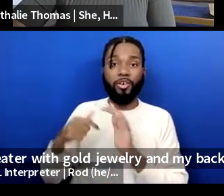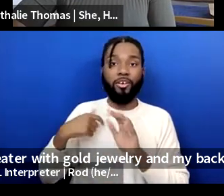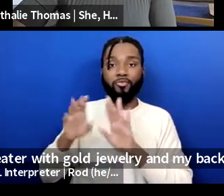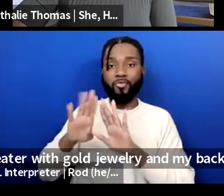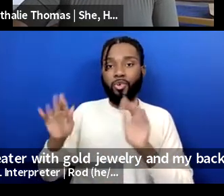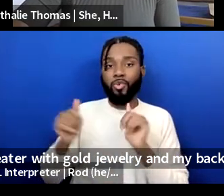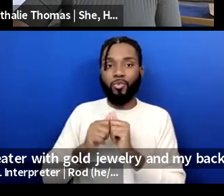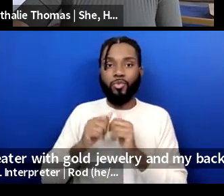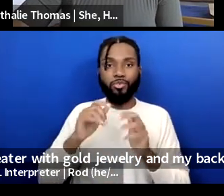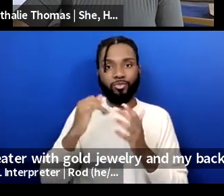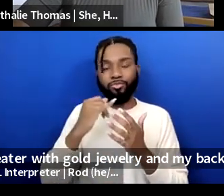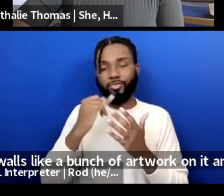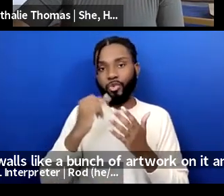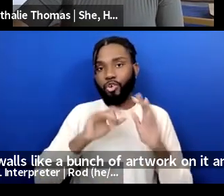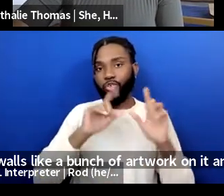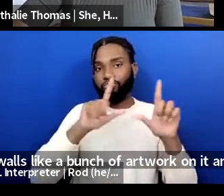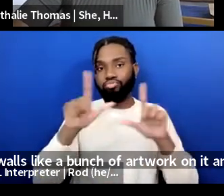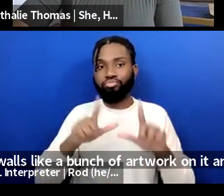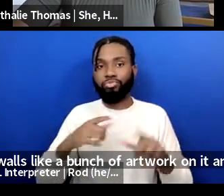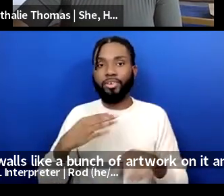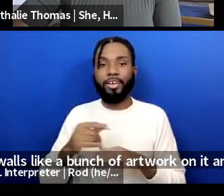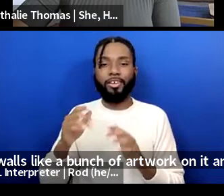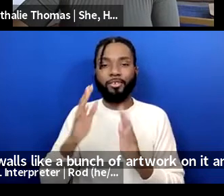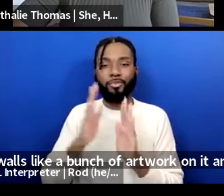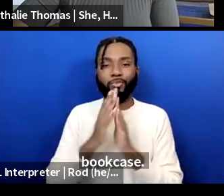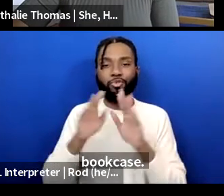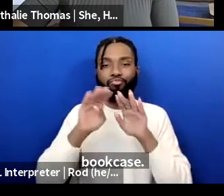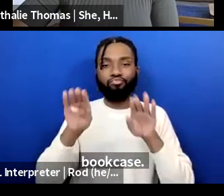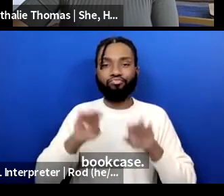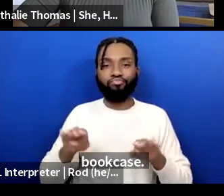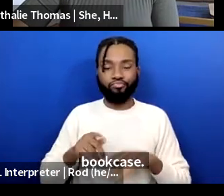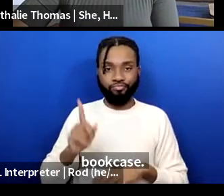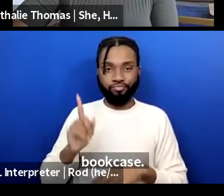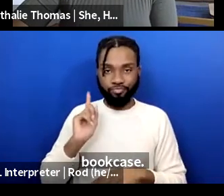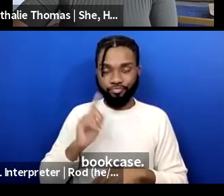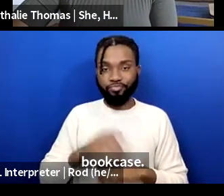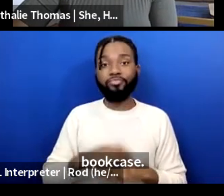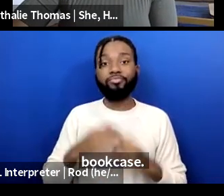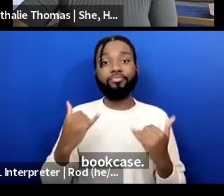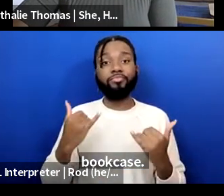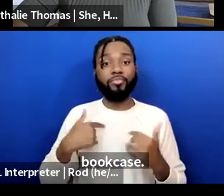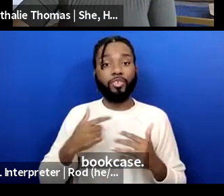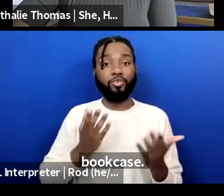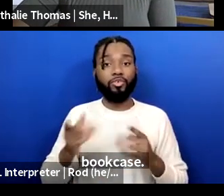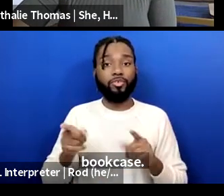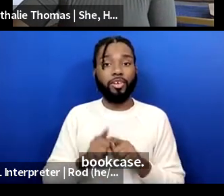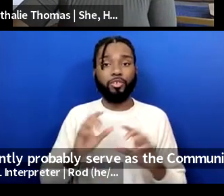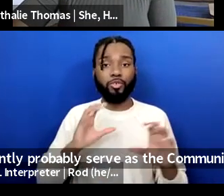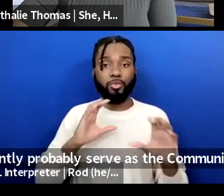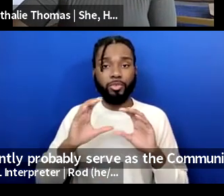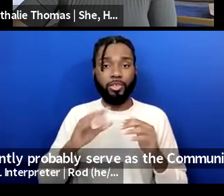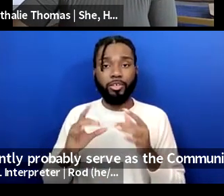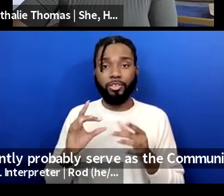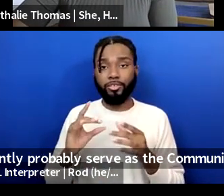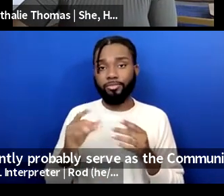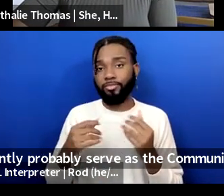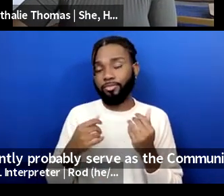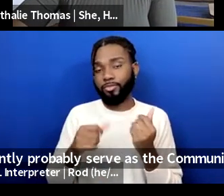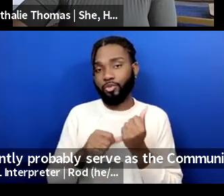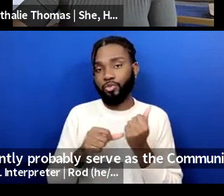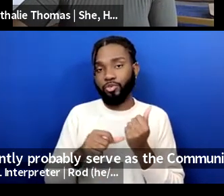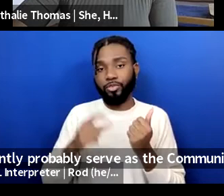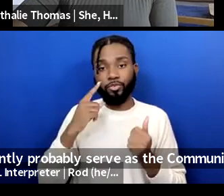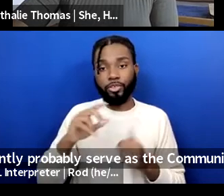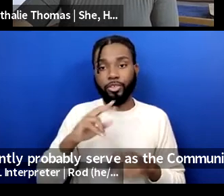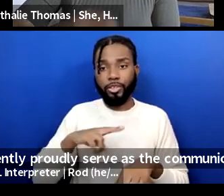bookcase. So paint that picture for y'all. I currently proudly serve as the communications associate for National New Play